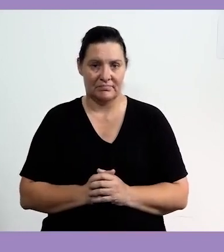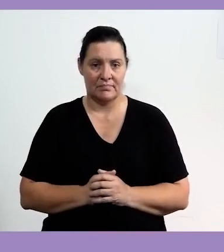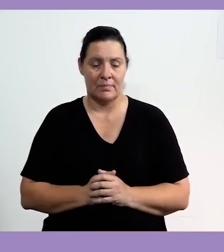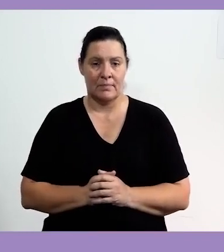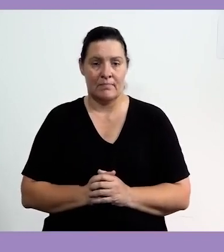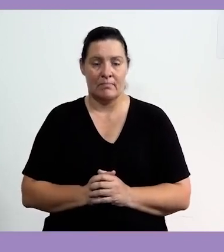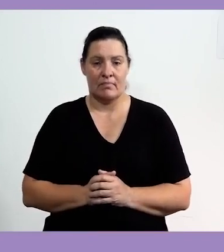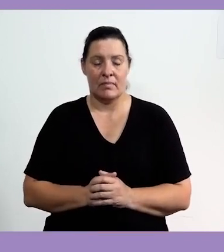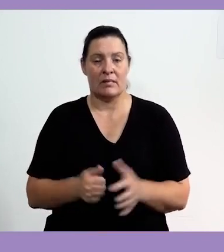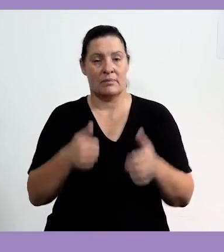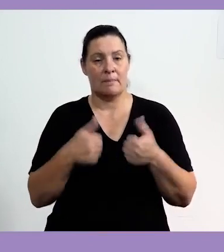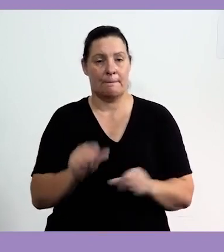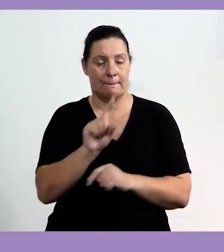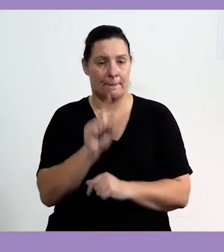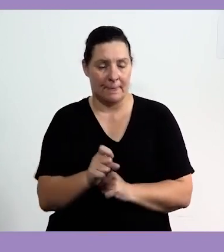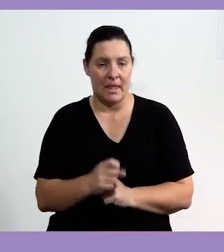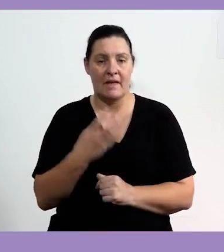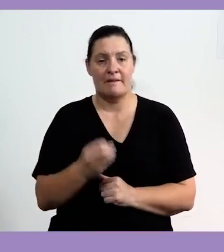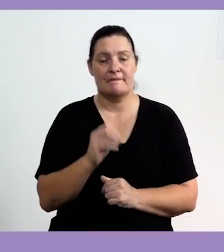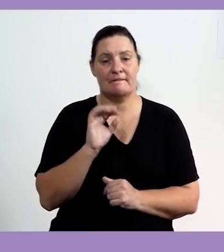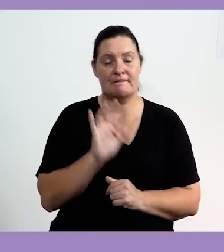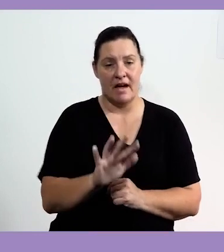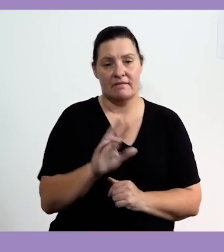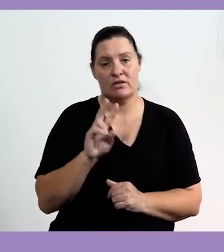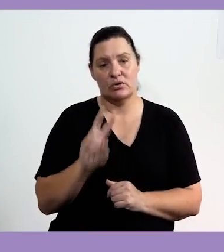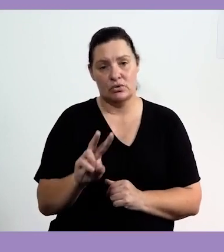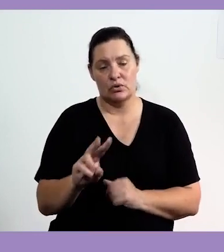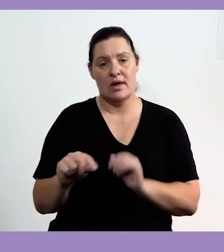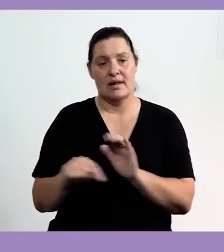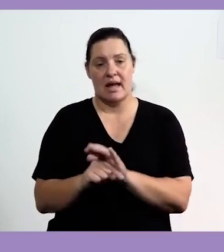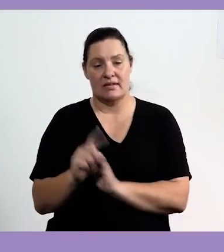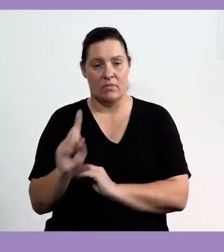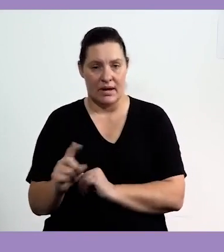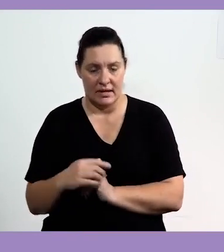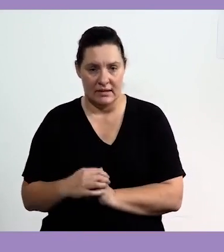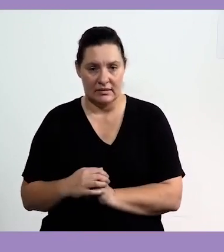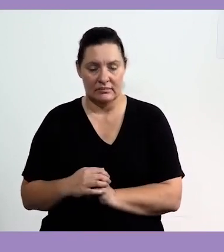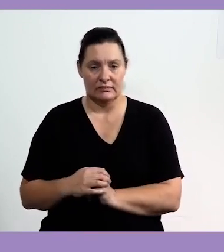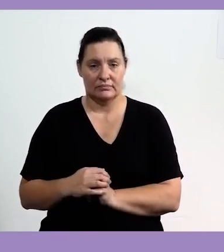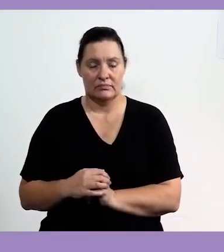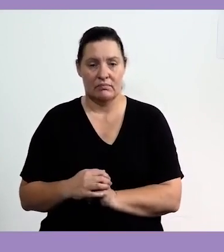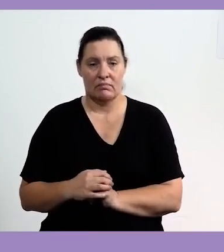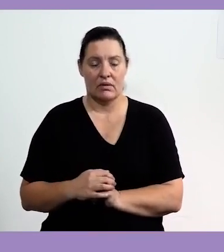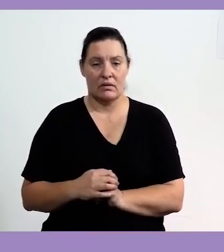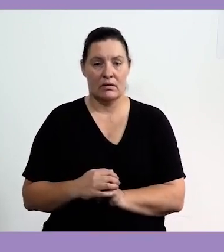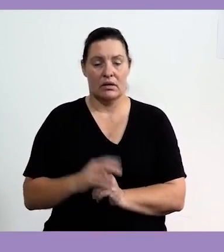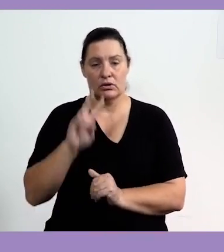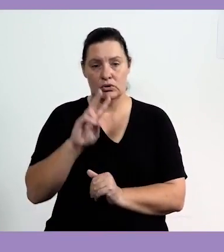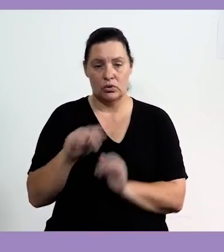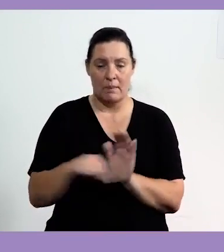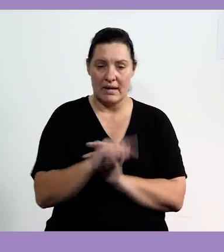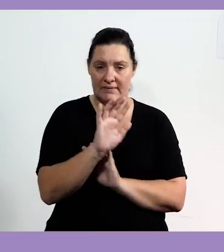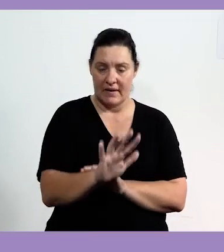correct. Let's move on to the next one. We have 5, 2, and negative 1. So what is